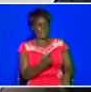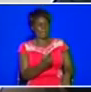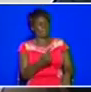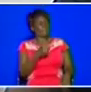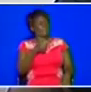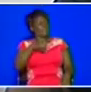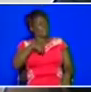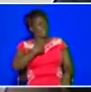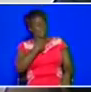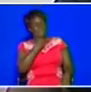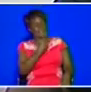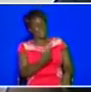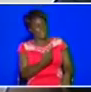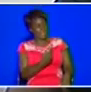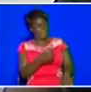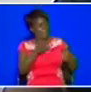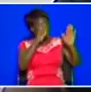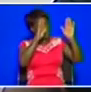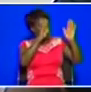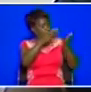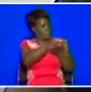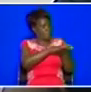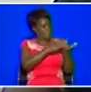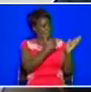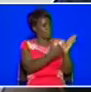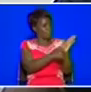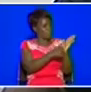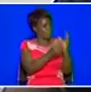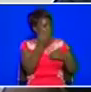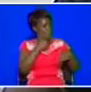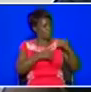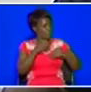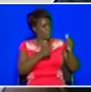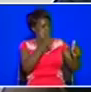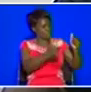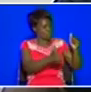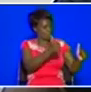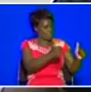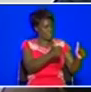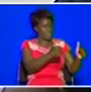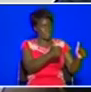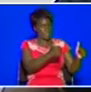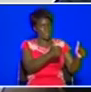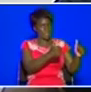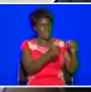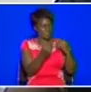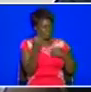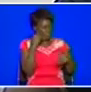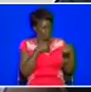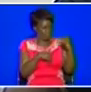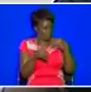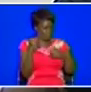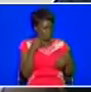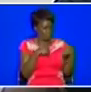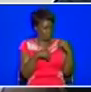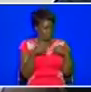that the fundamental problem of the corruption that's bothering us is its mother is impunity. Mm-hmm. And